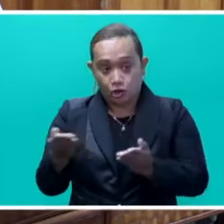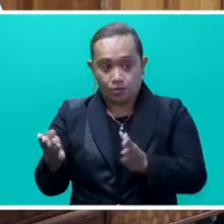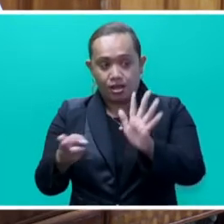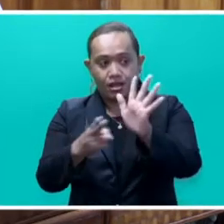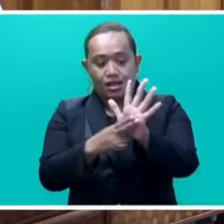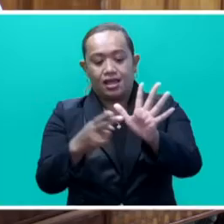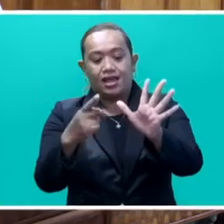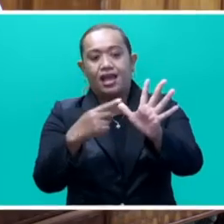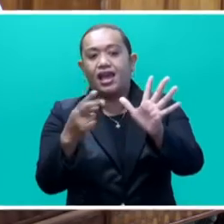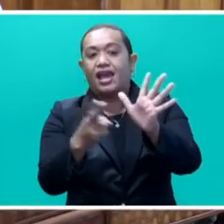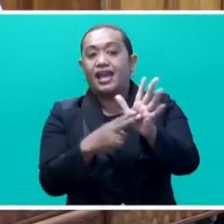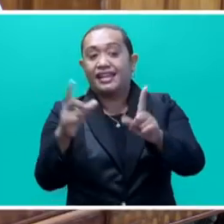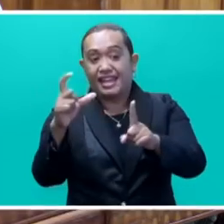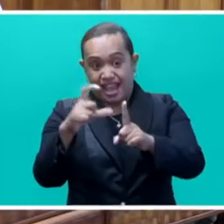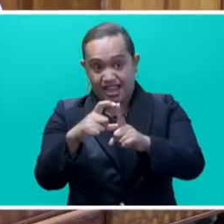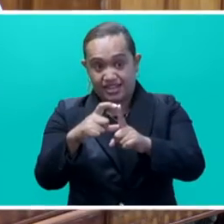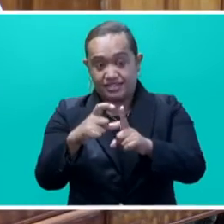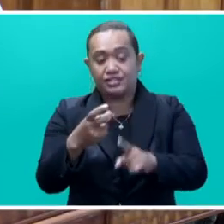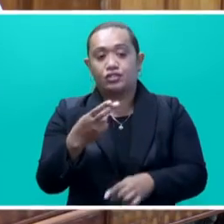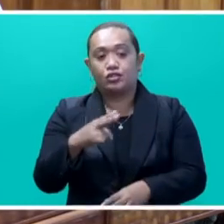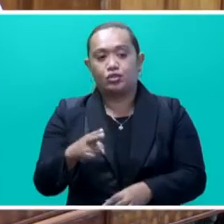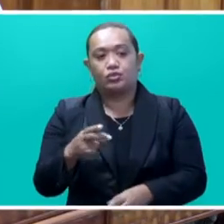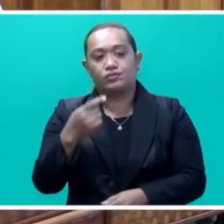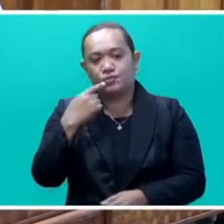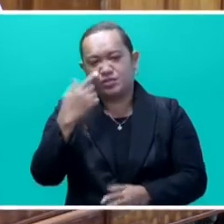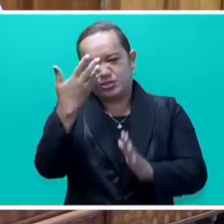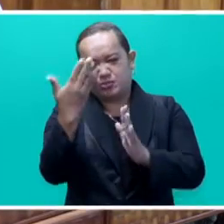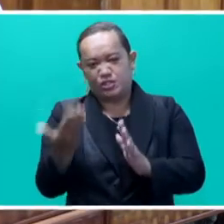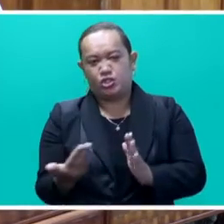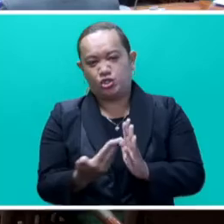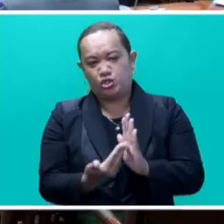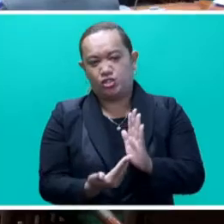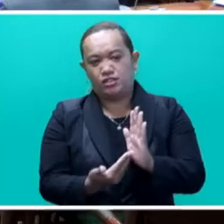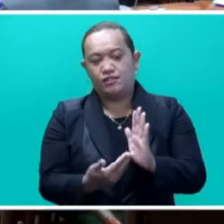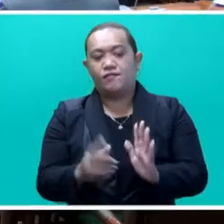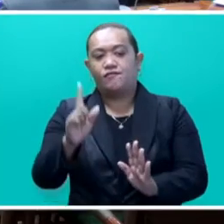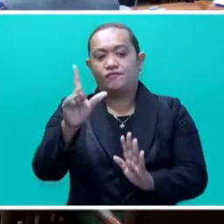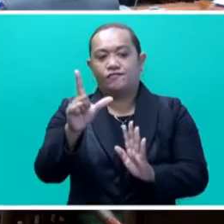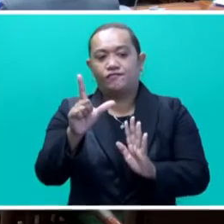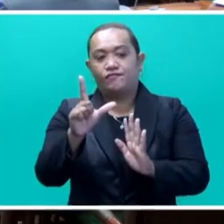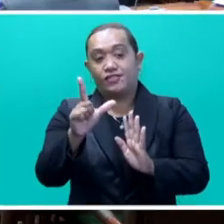his maiden speech. You have the floor.